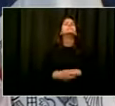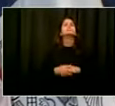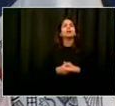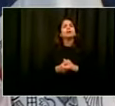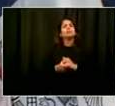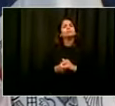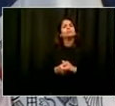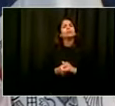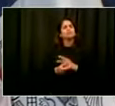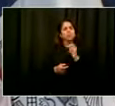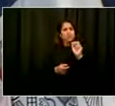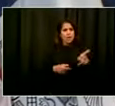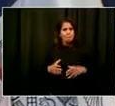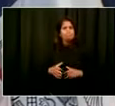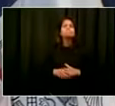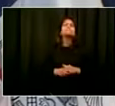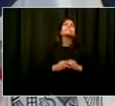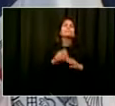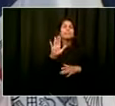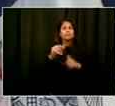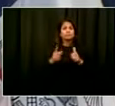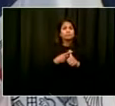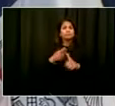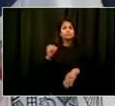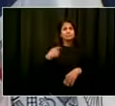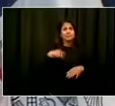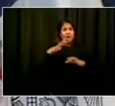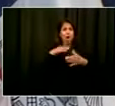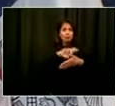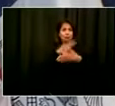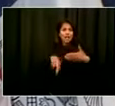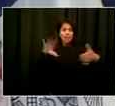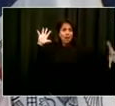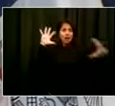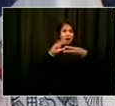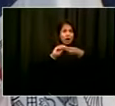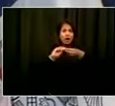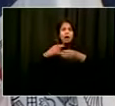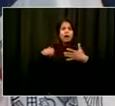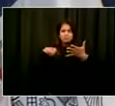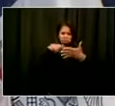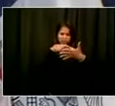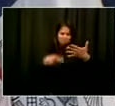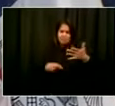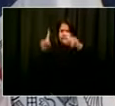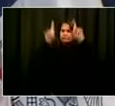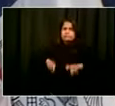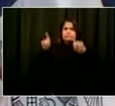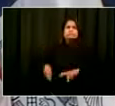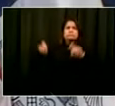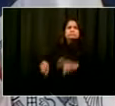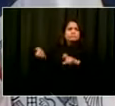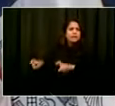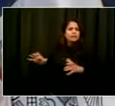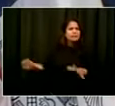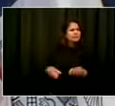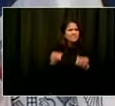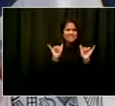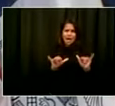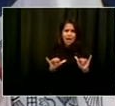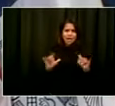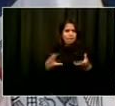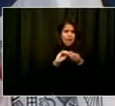just extraordinarily clear and consistent. We're talking about the monthly testing that we've now